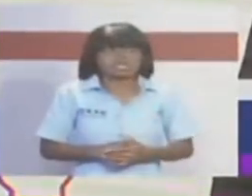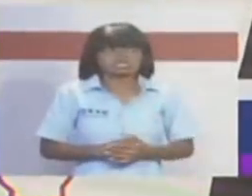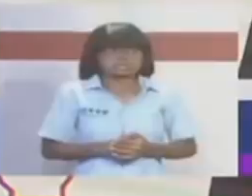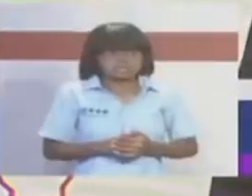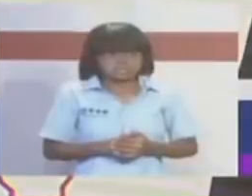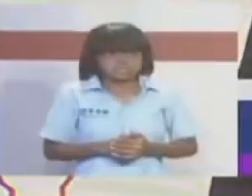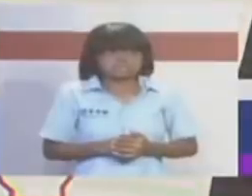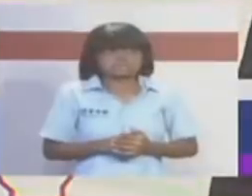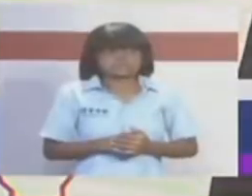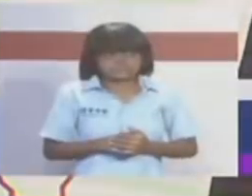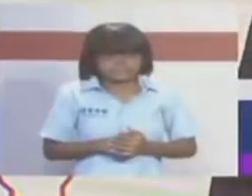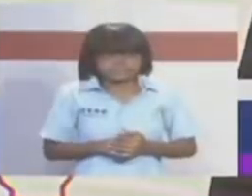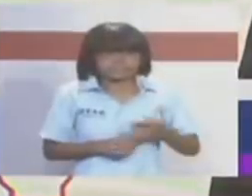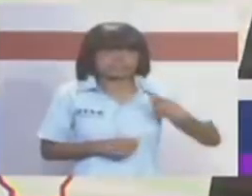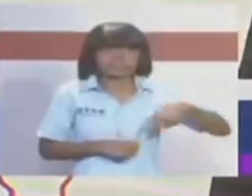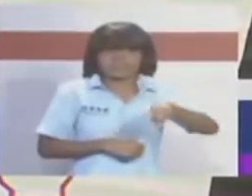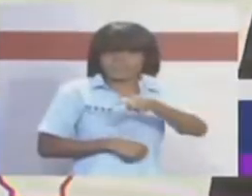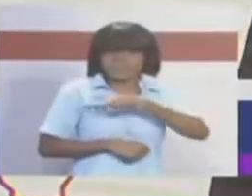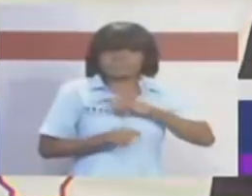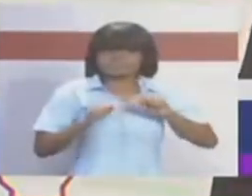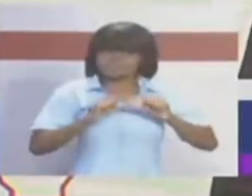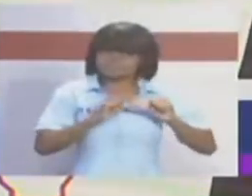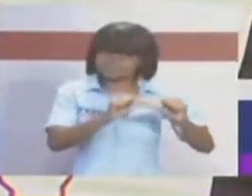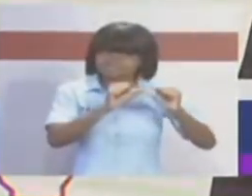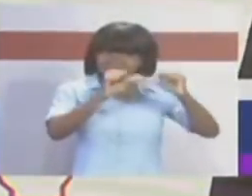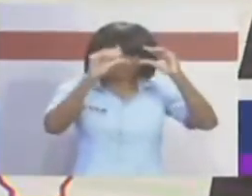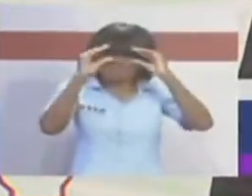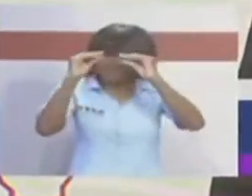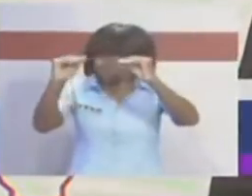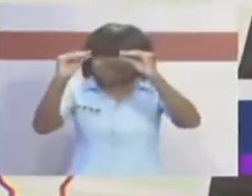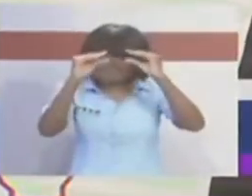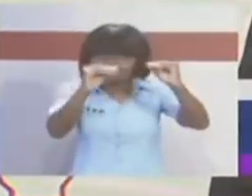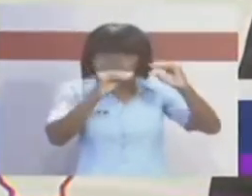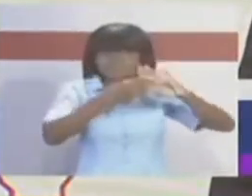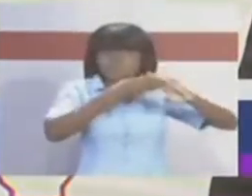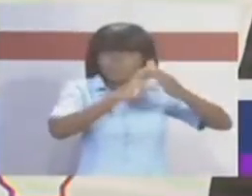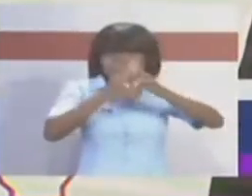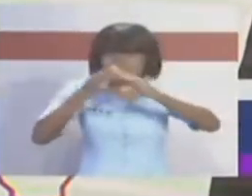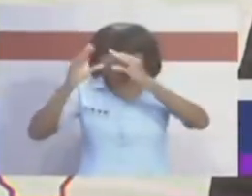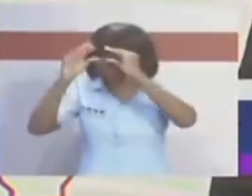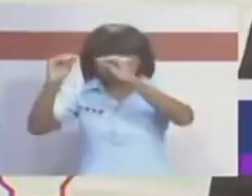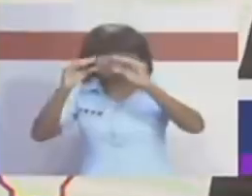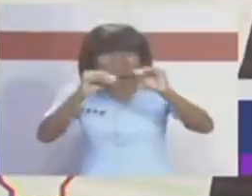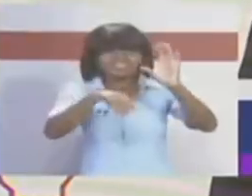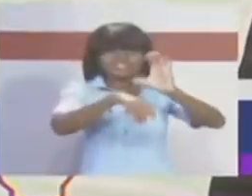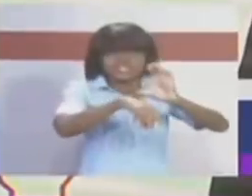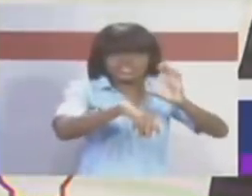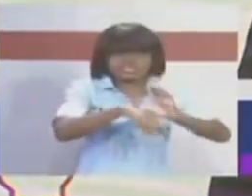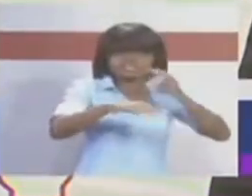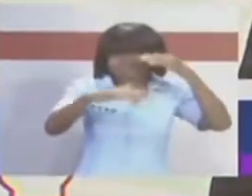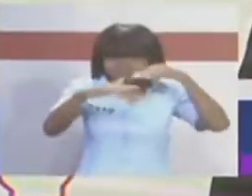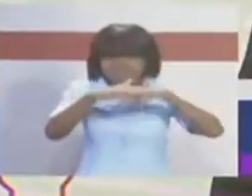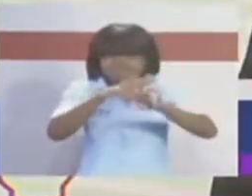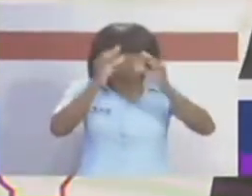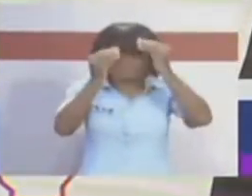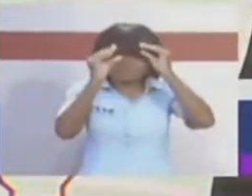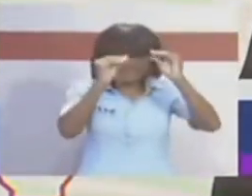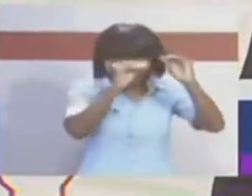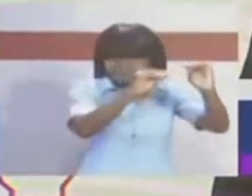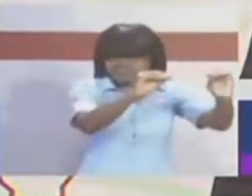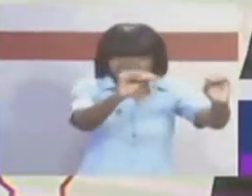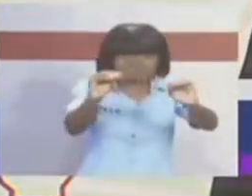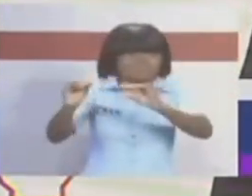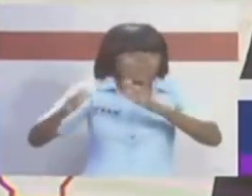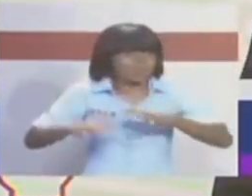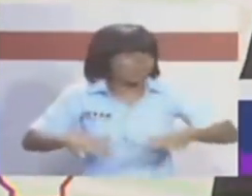educate in our communities, in our churches, all over. We